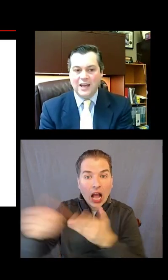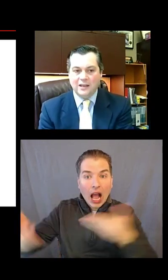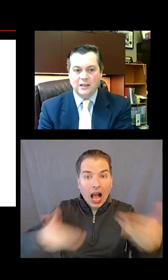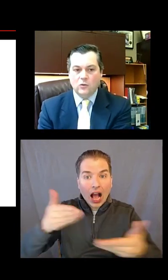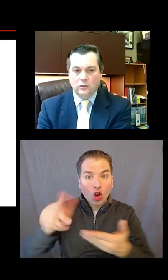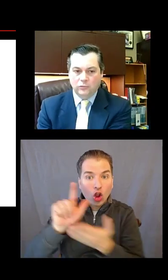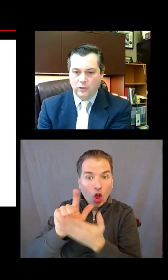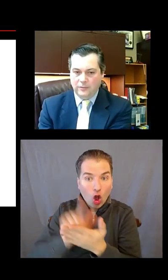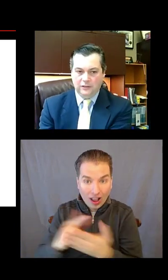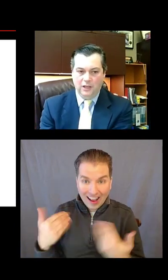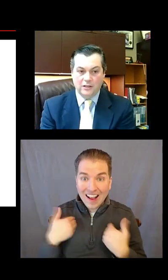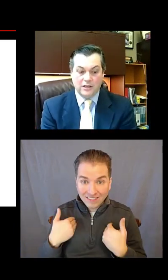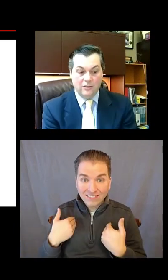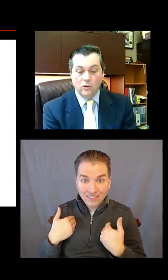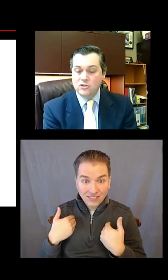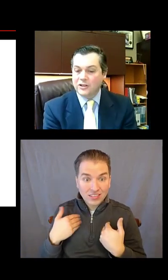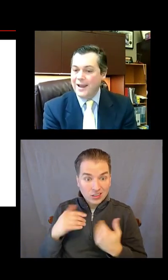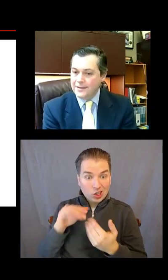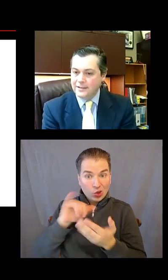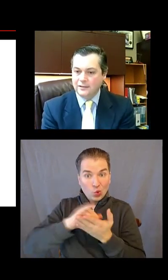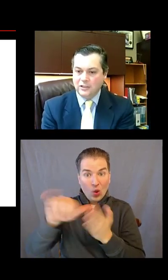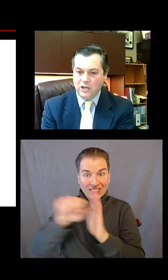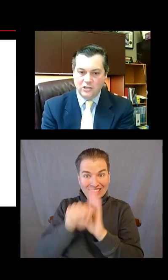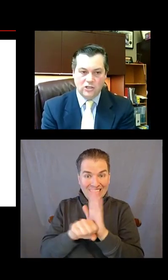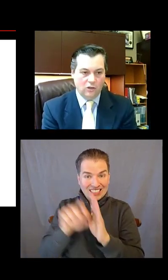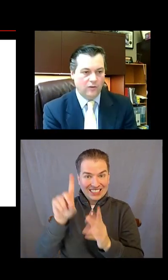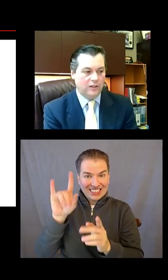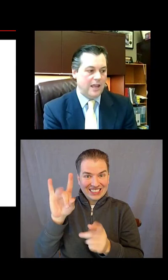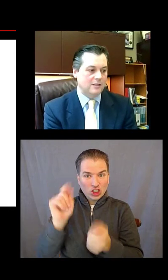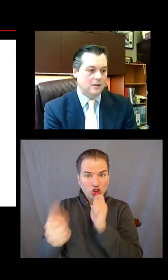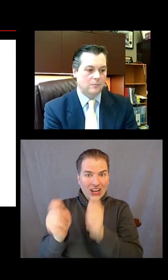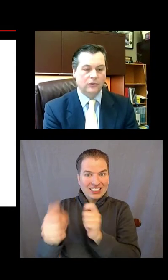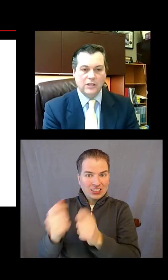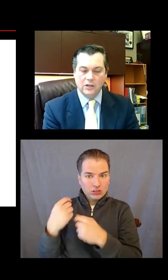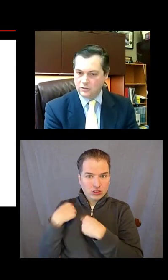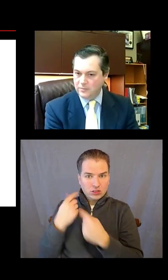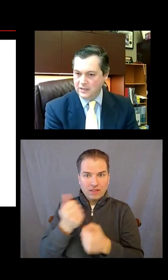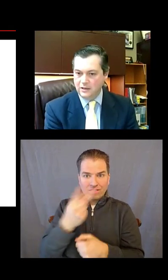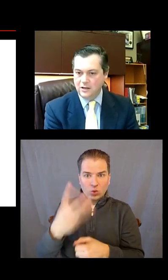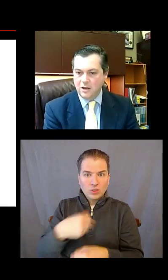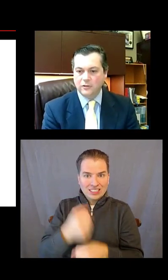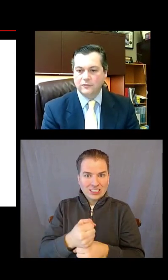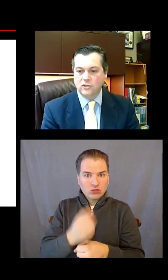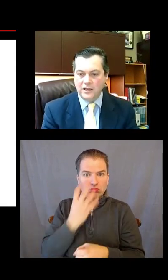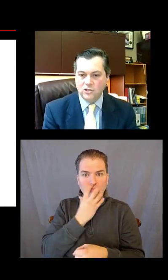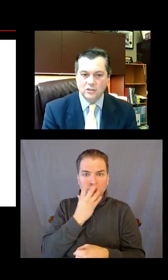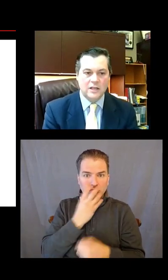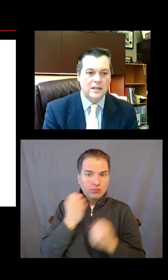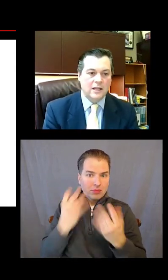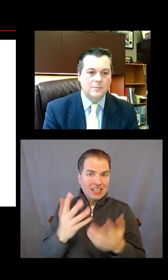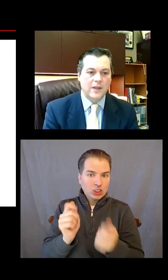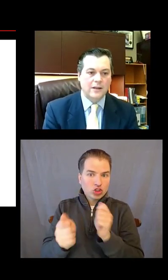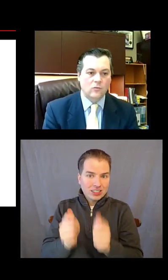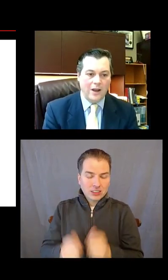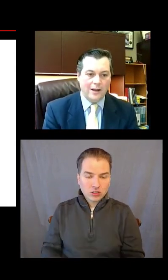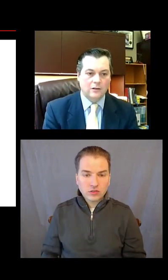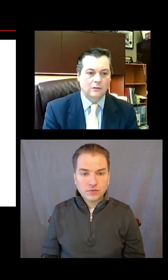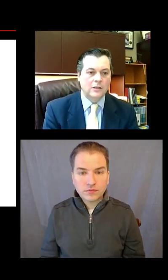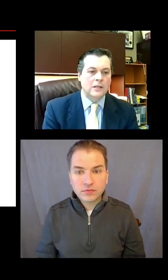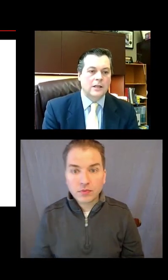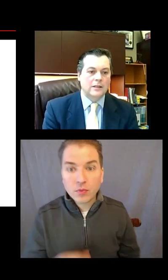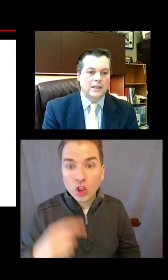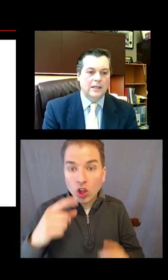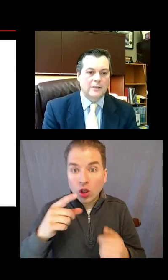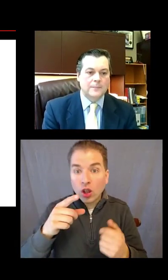York State equal employment laws? And those are constantly changing over the last couple of years. I mean, the number of changes has been